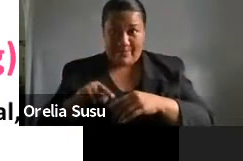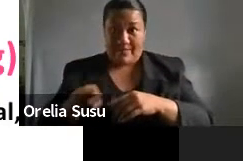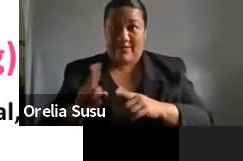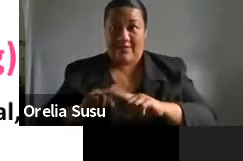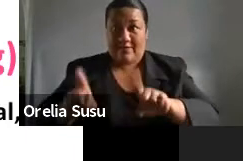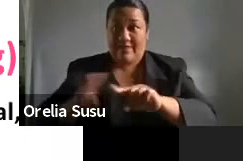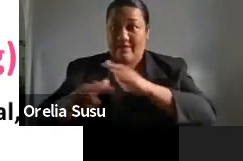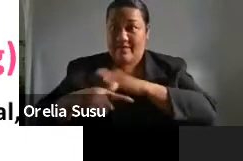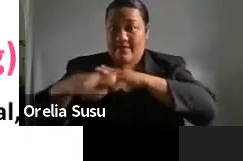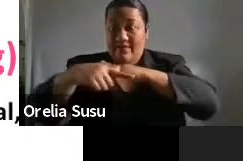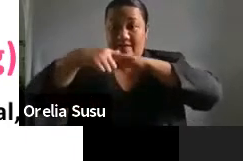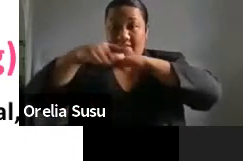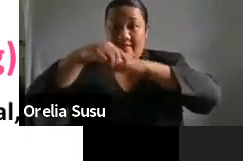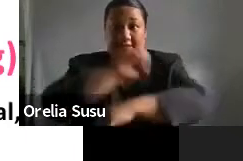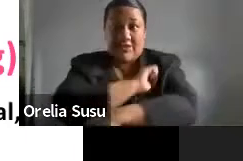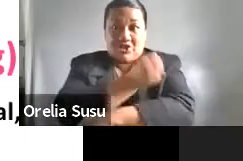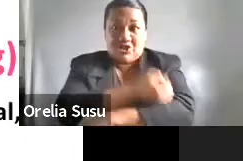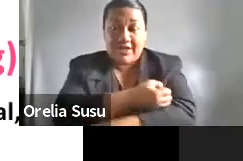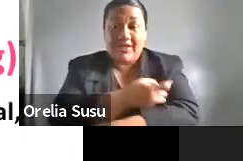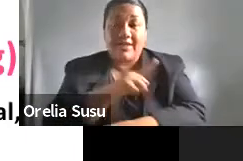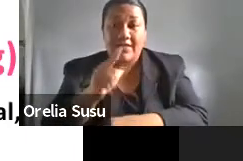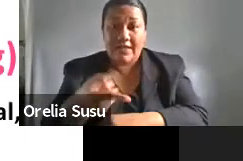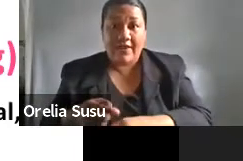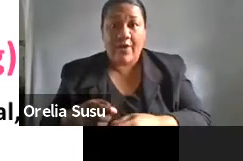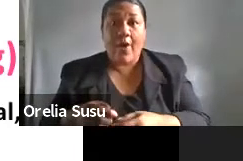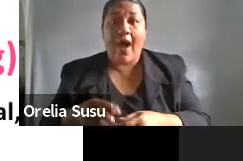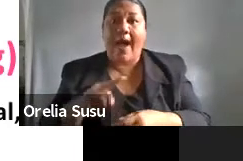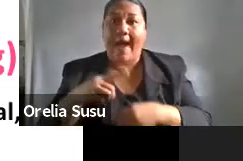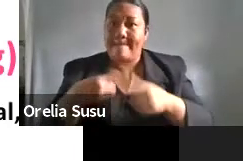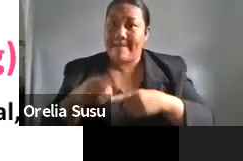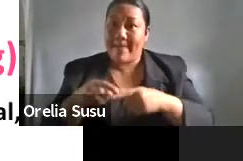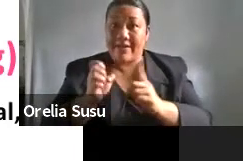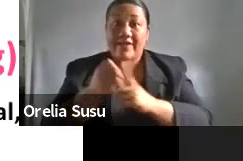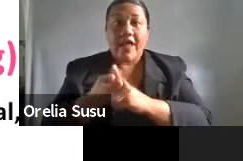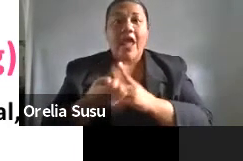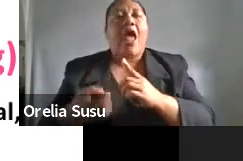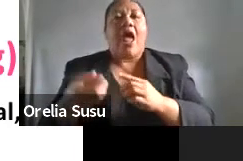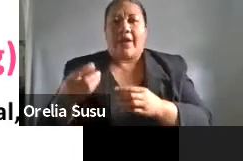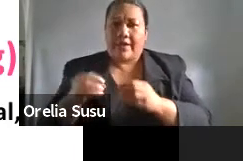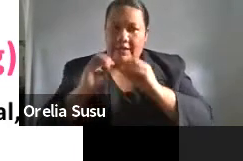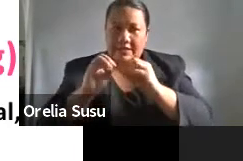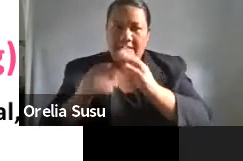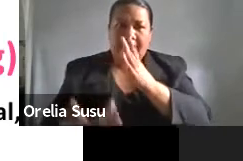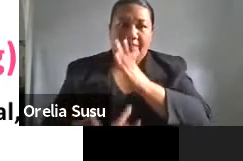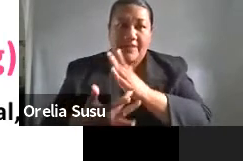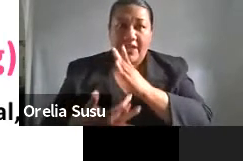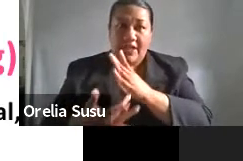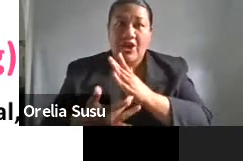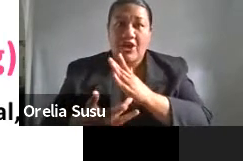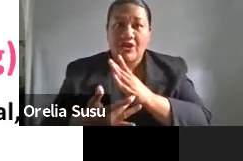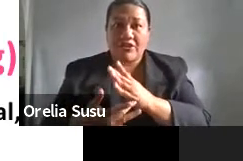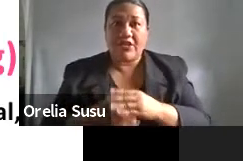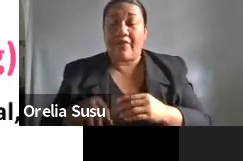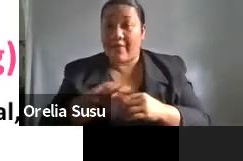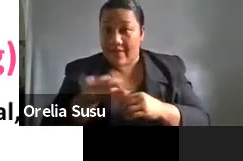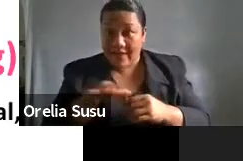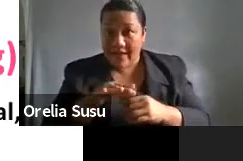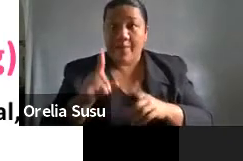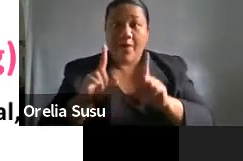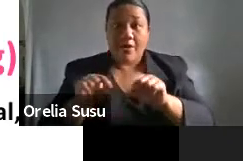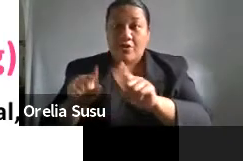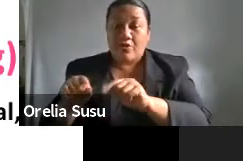safe and organic. Ecology and local women's technology. So all the work that we're doing now really is going to be looping